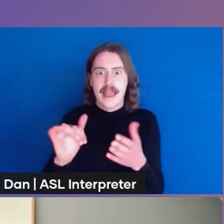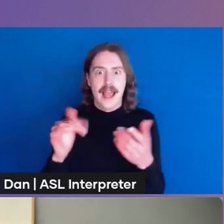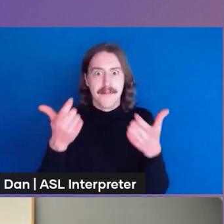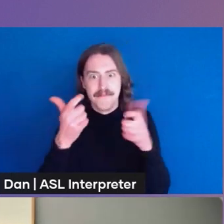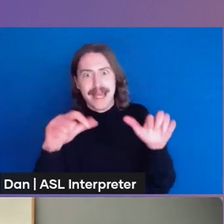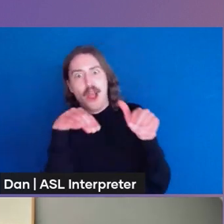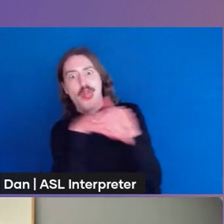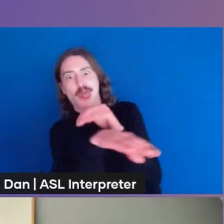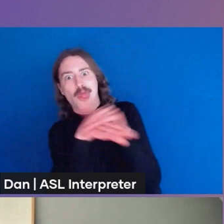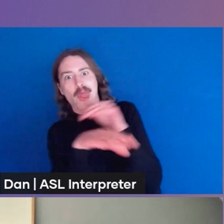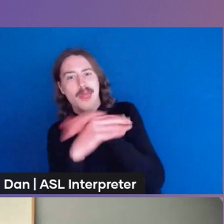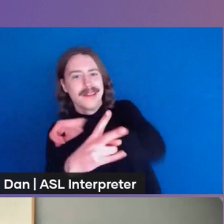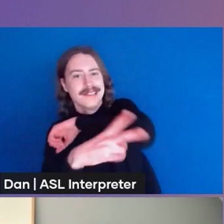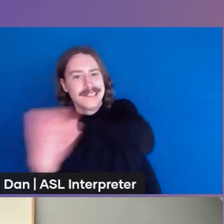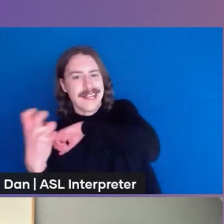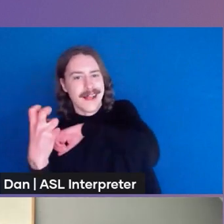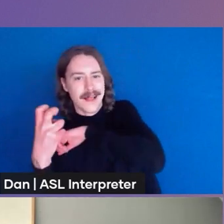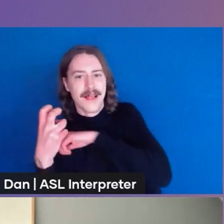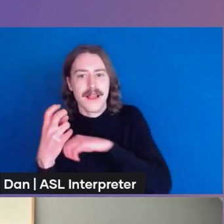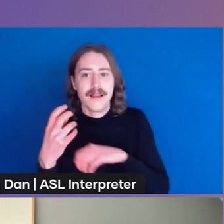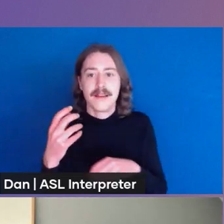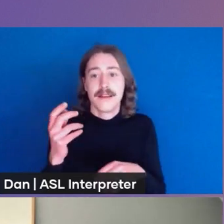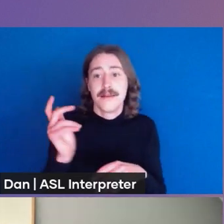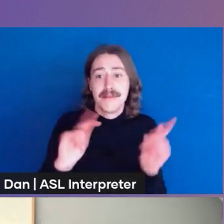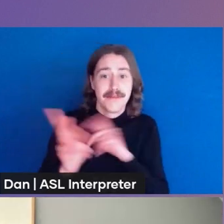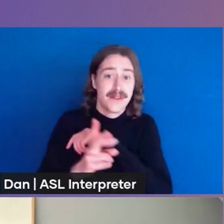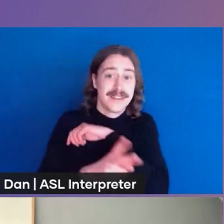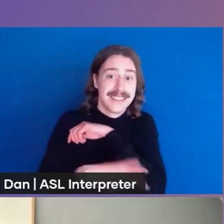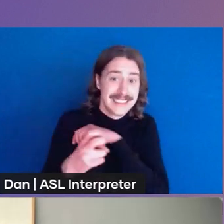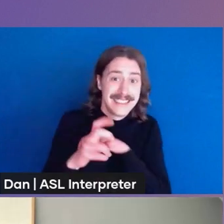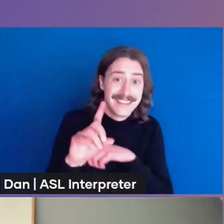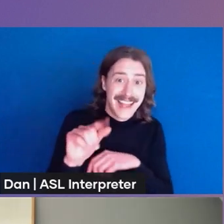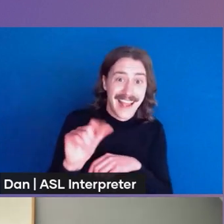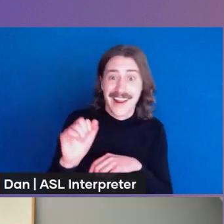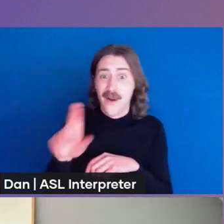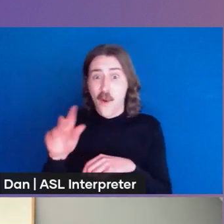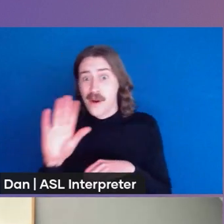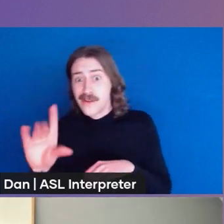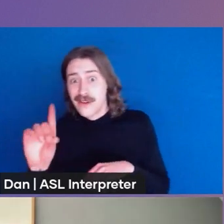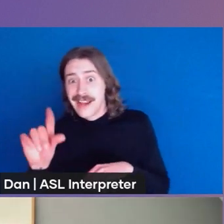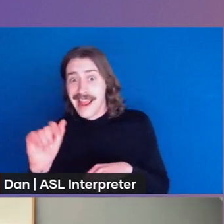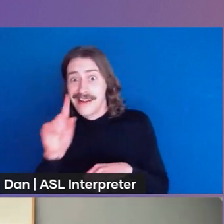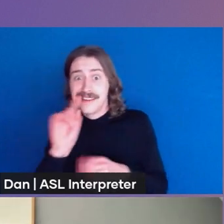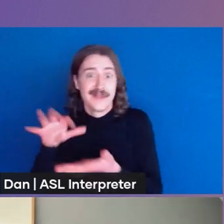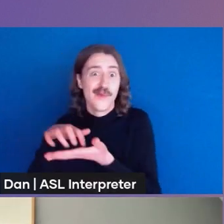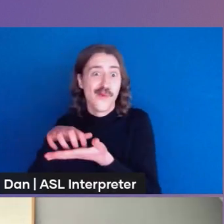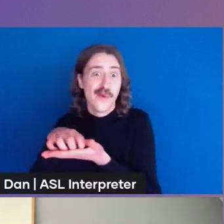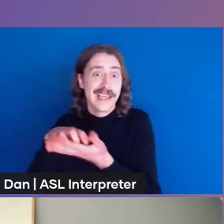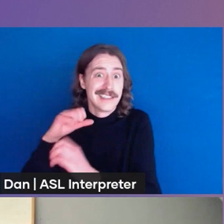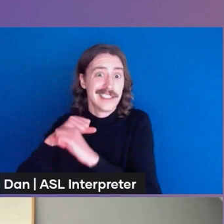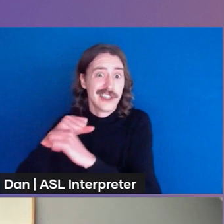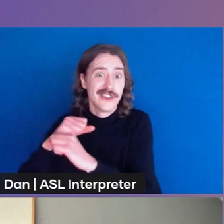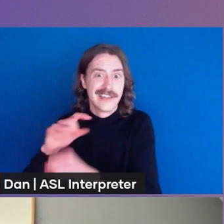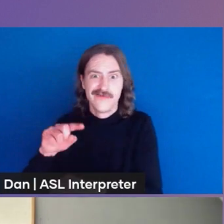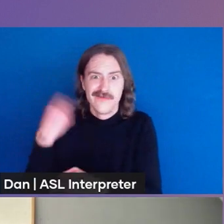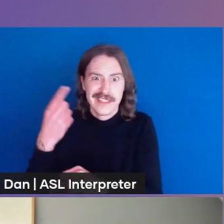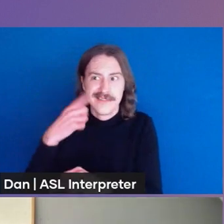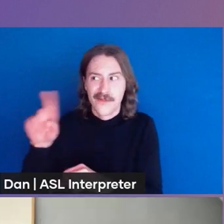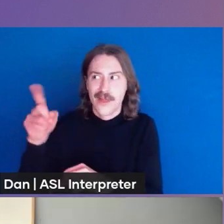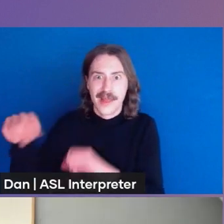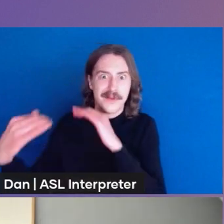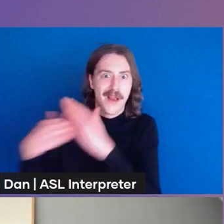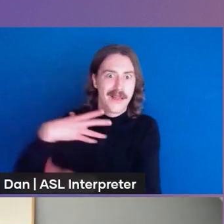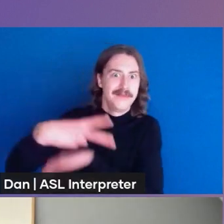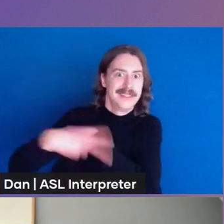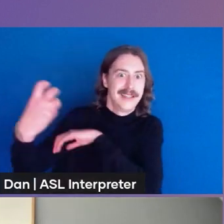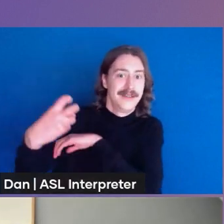occurring, people losing data, and it puts us all at risk. So, interestingly enough, my parents are retiring.